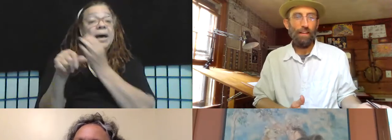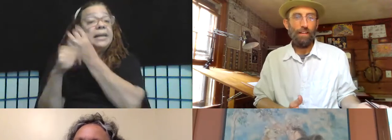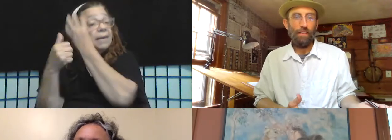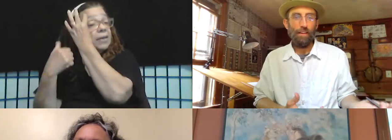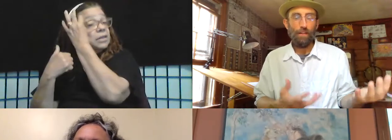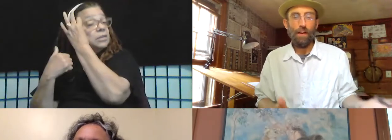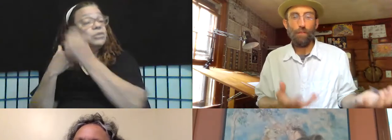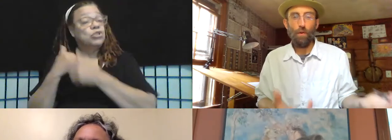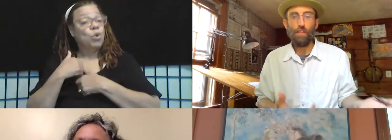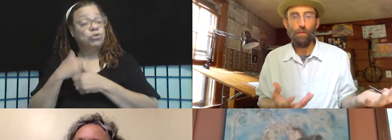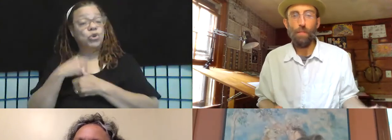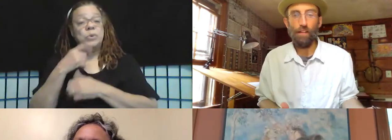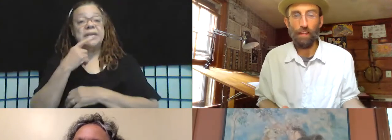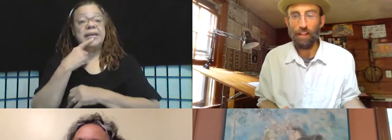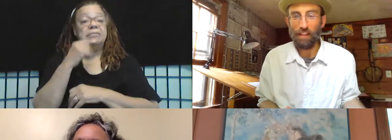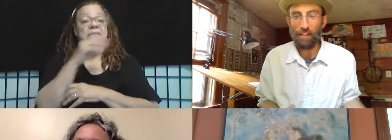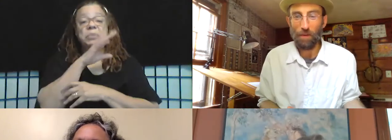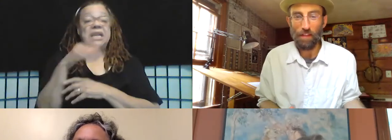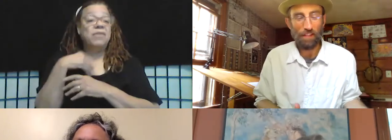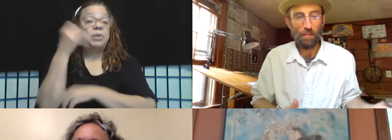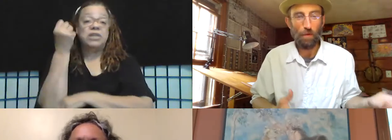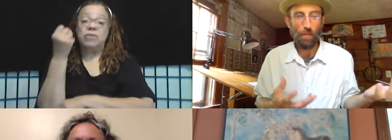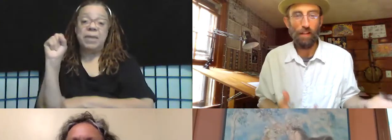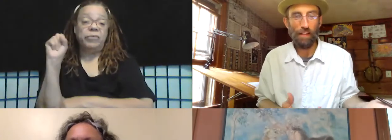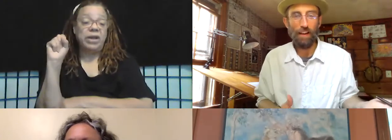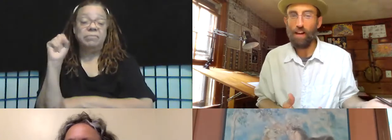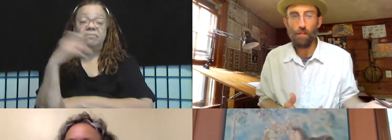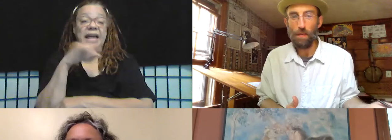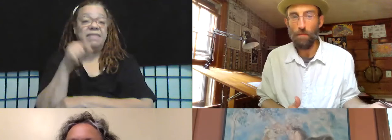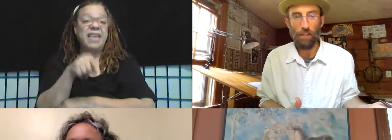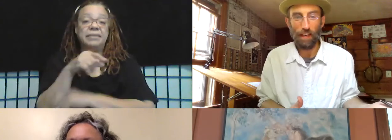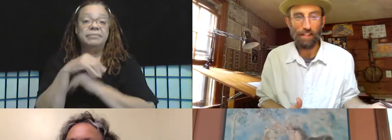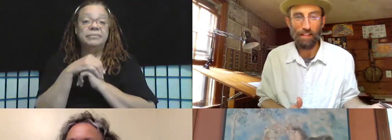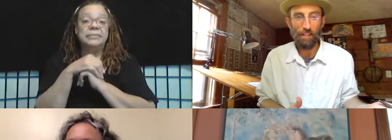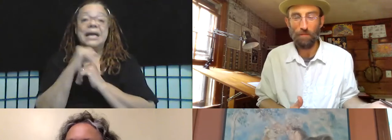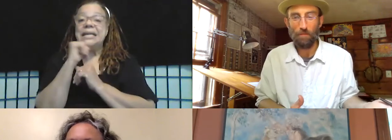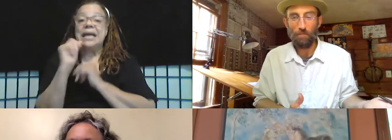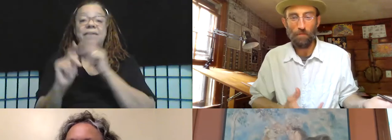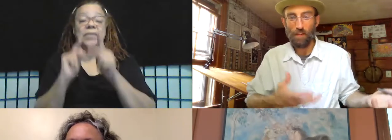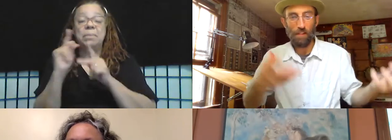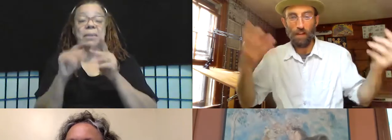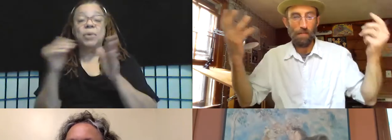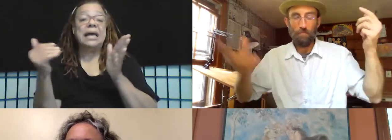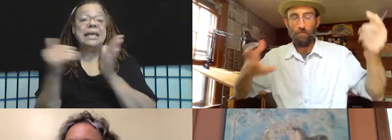saying, there never was a rebellion like this one. This is a rebellion, not of the people against the